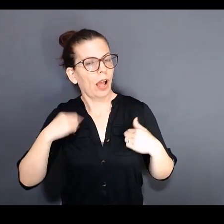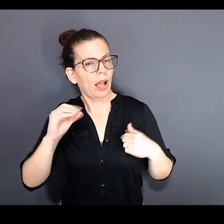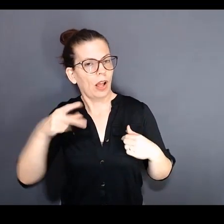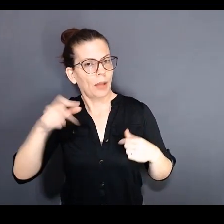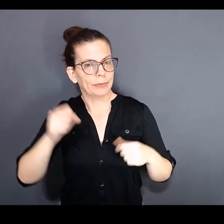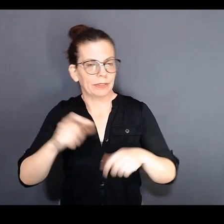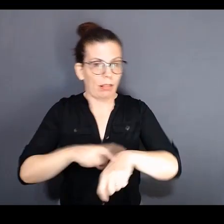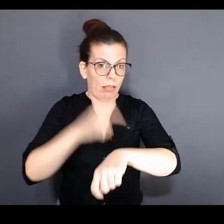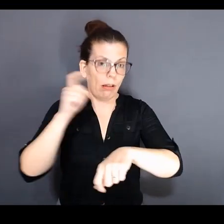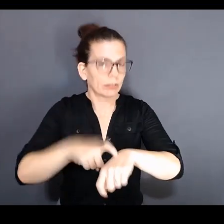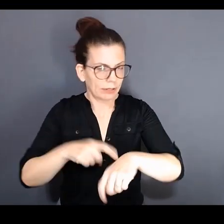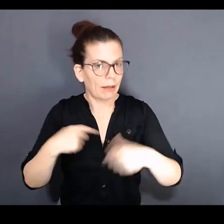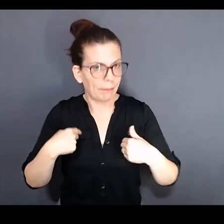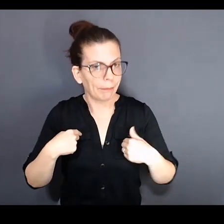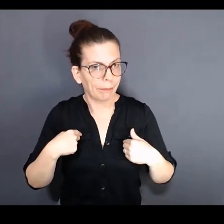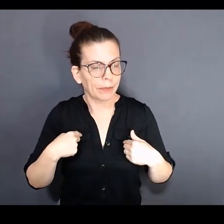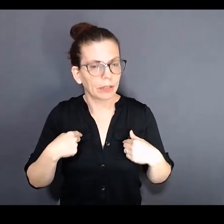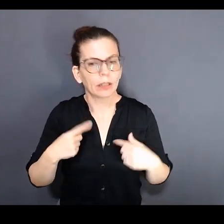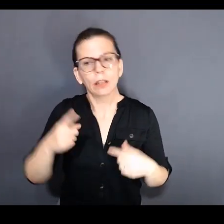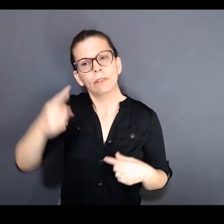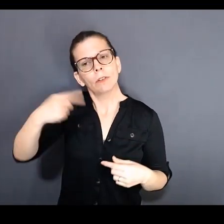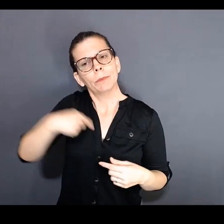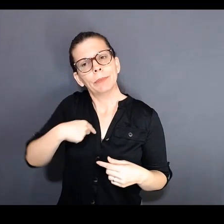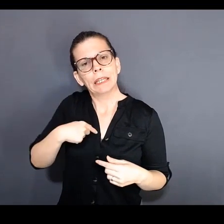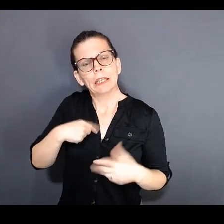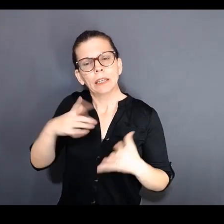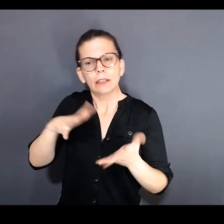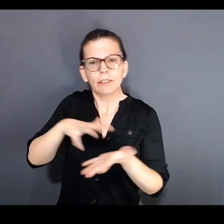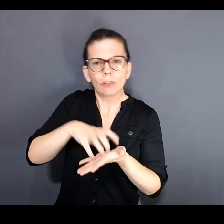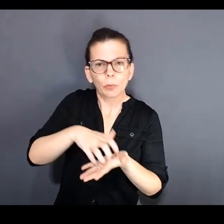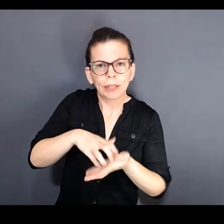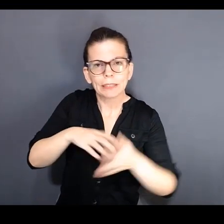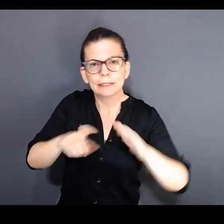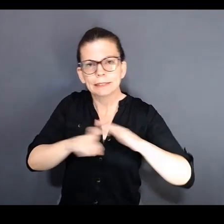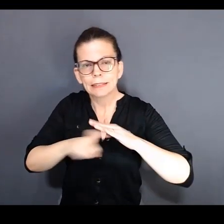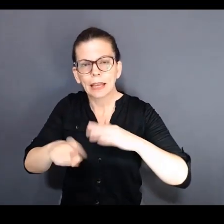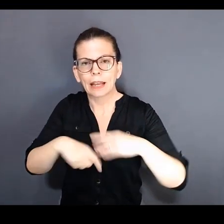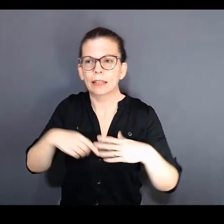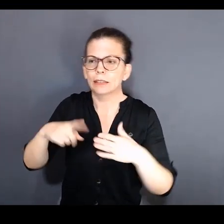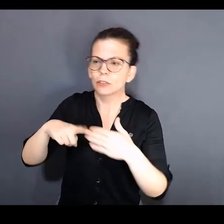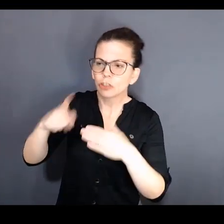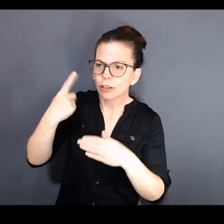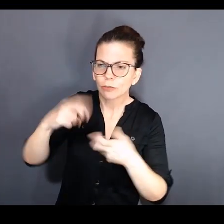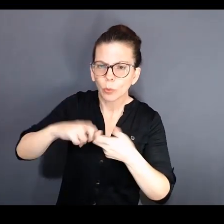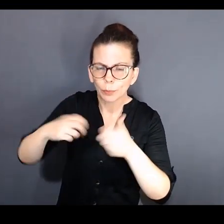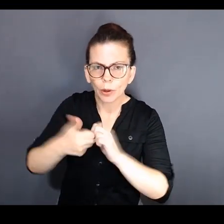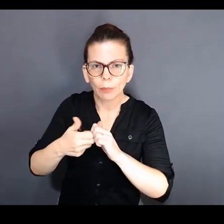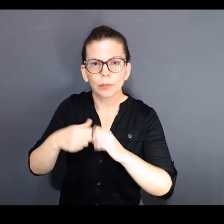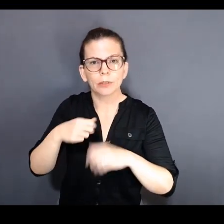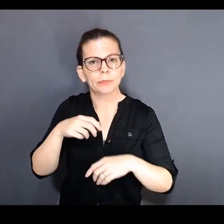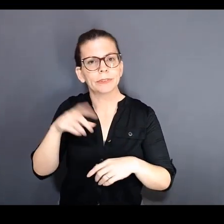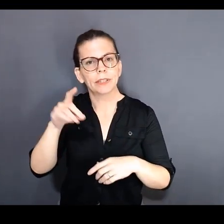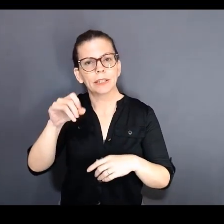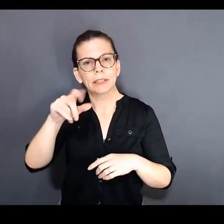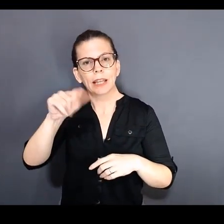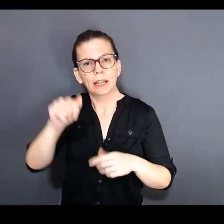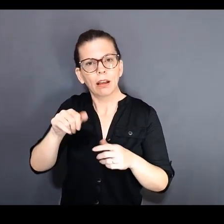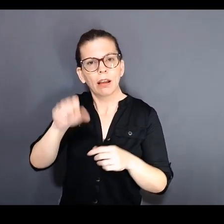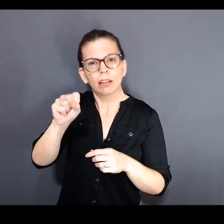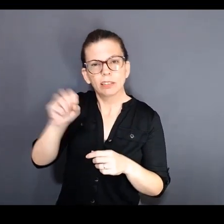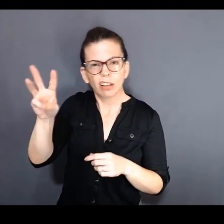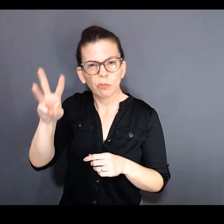Like I used to be on operations for a long time, and for me, doing vulnerability scanning and like checking for problems,